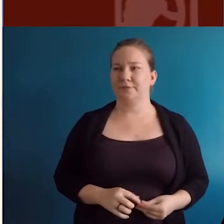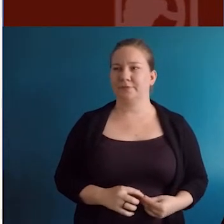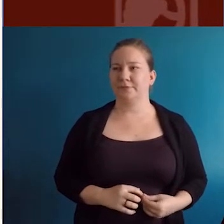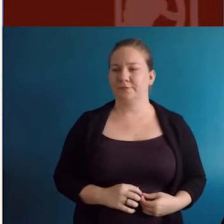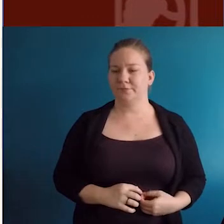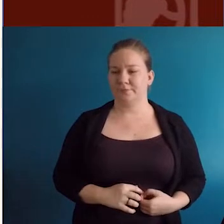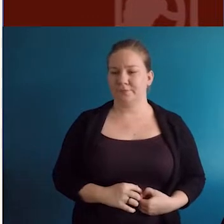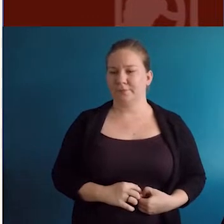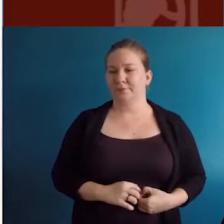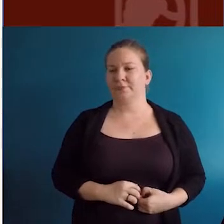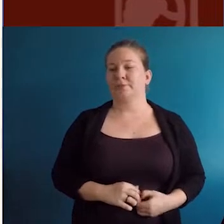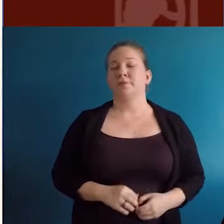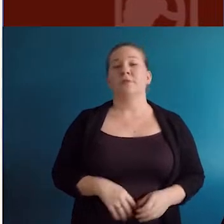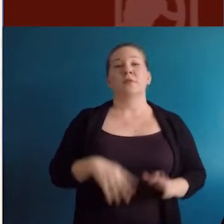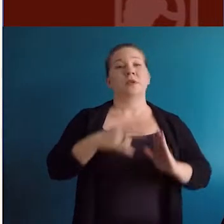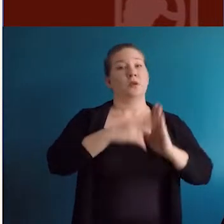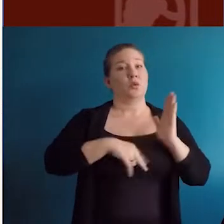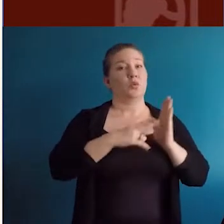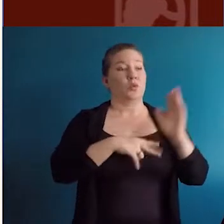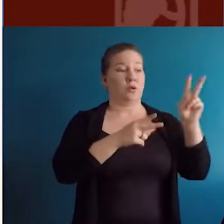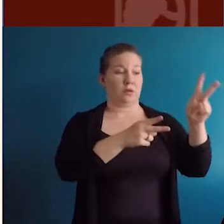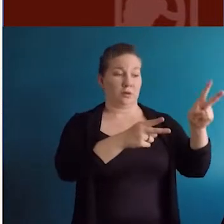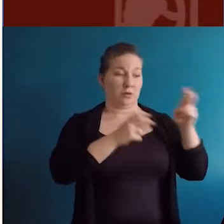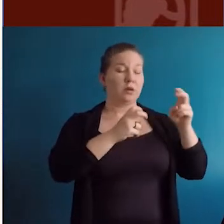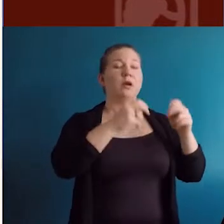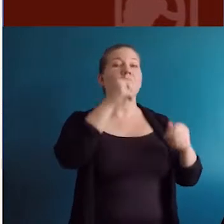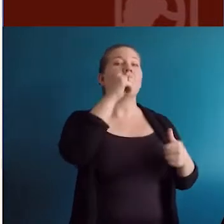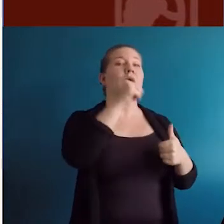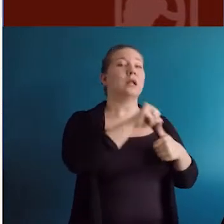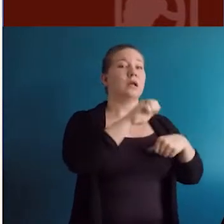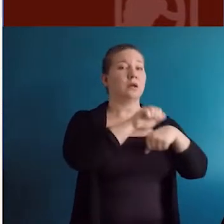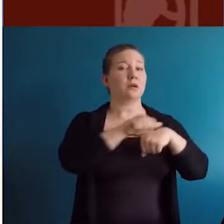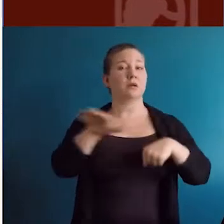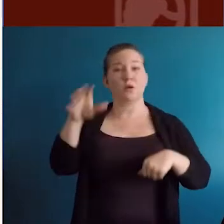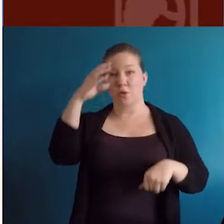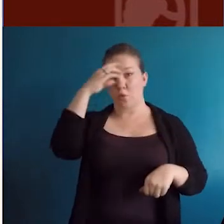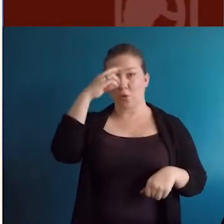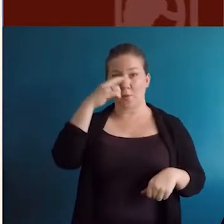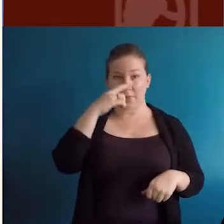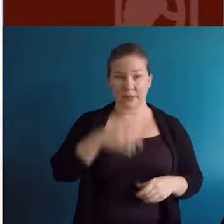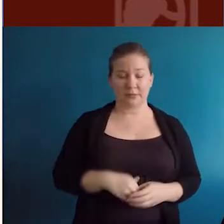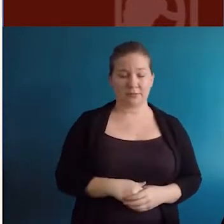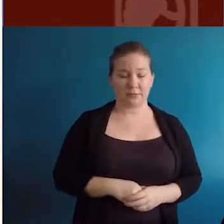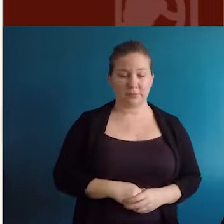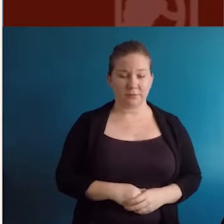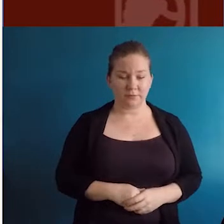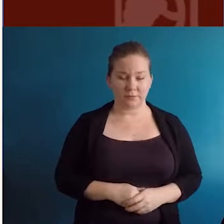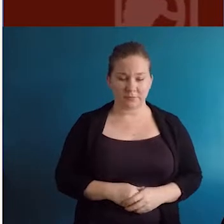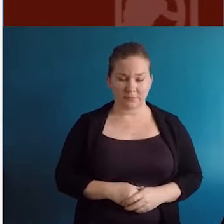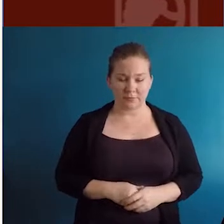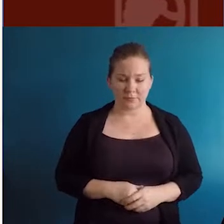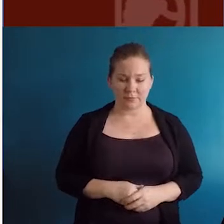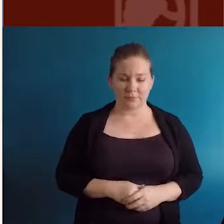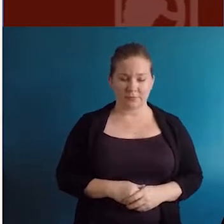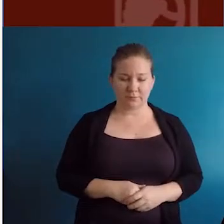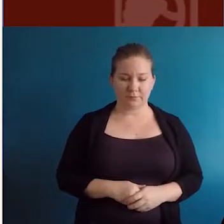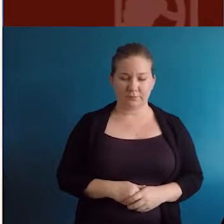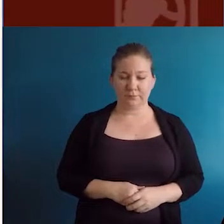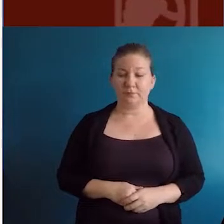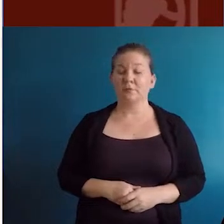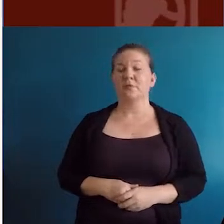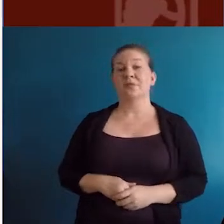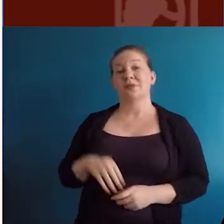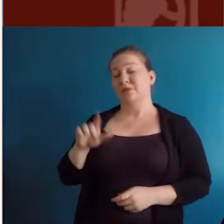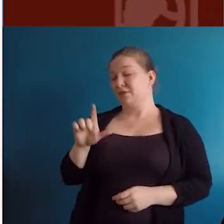A reading from the letter to the Romans. Let love be genuine. Hate what is evil.